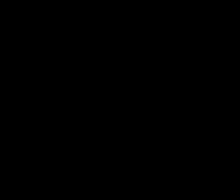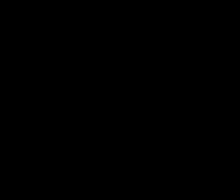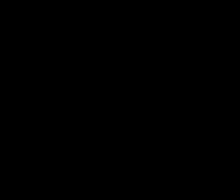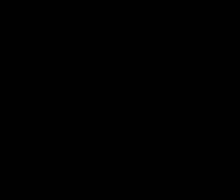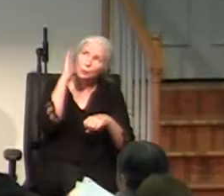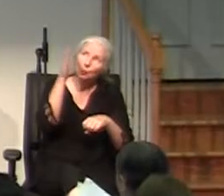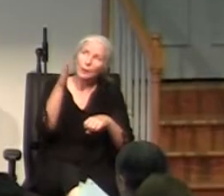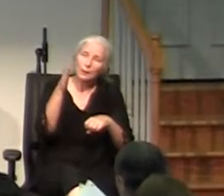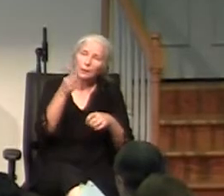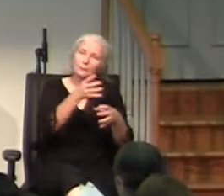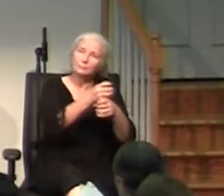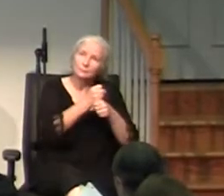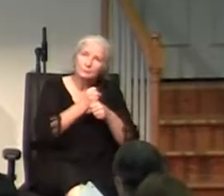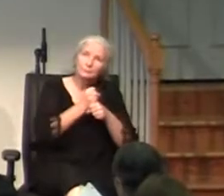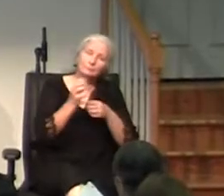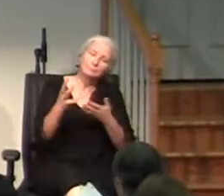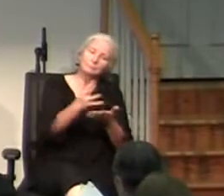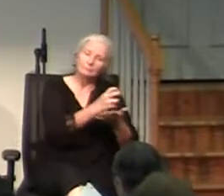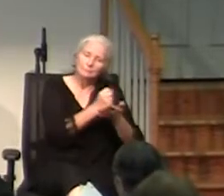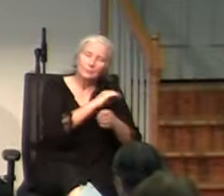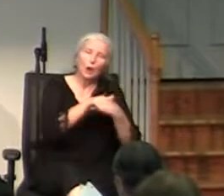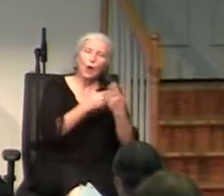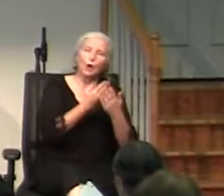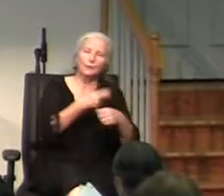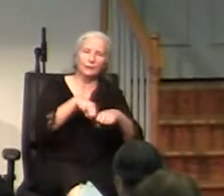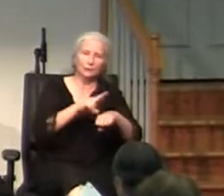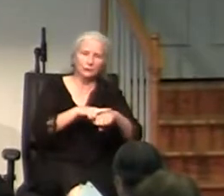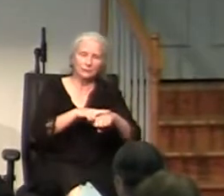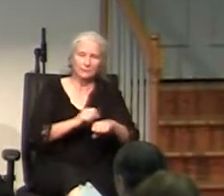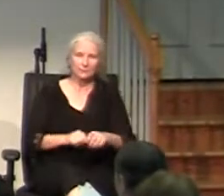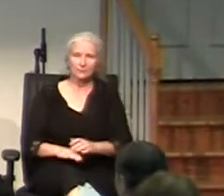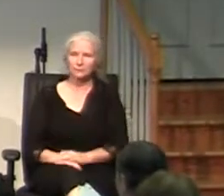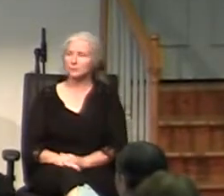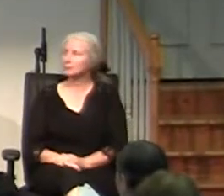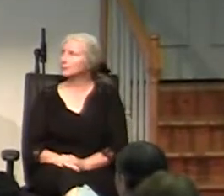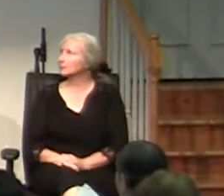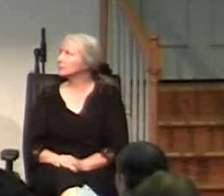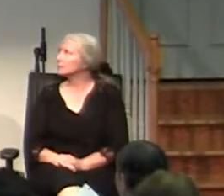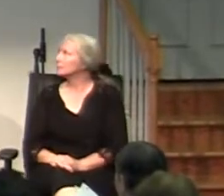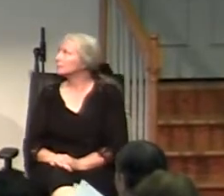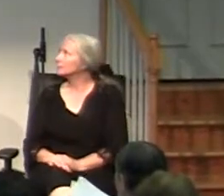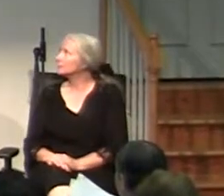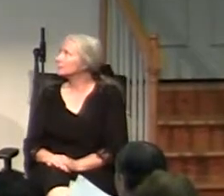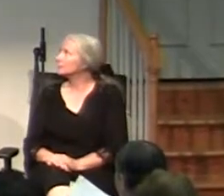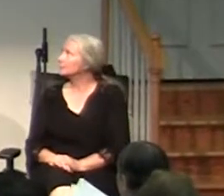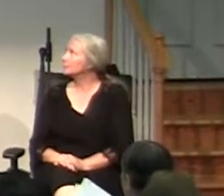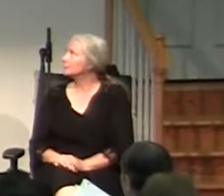nations. And this next one is on a personal business. Whoops, what happened today?